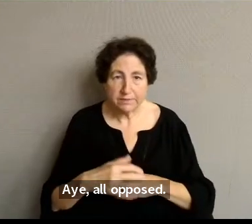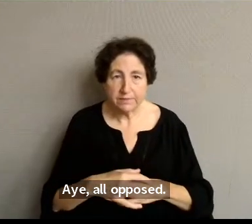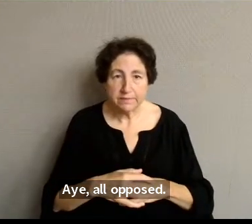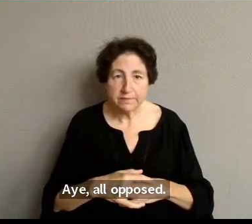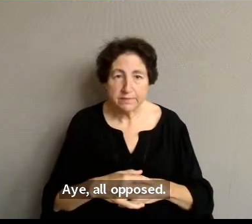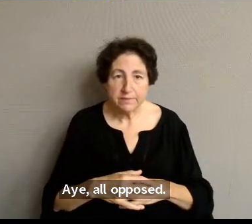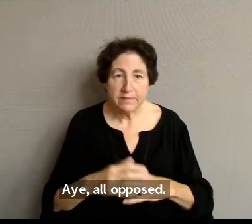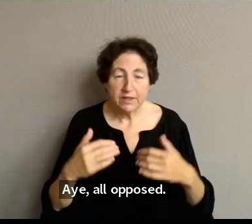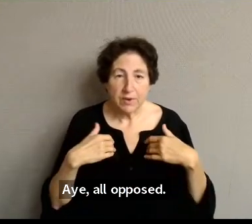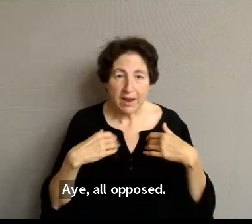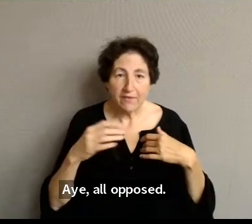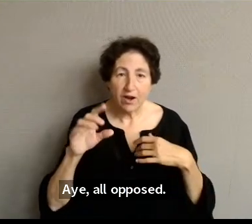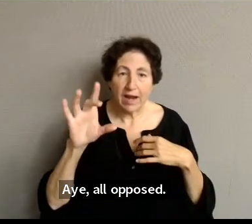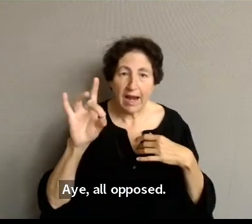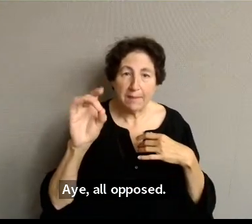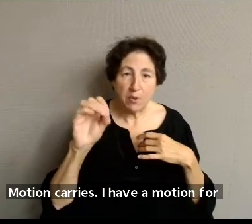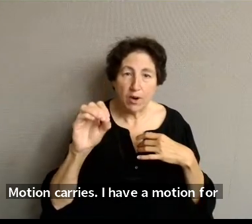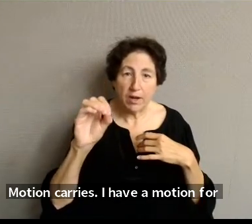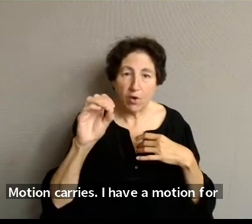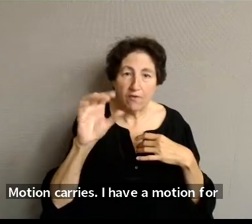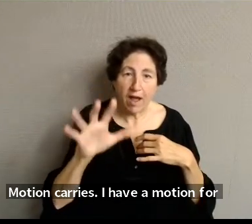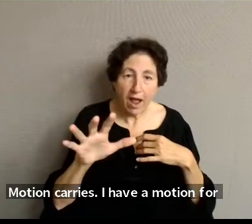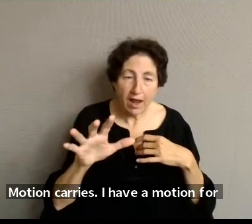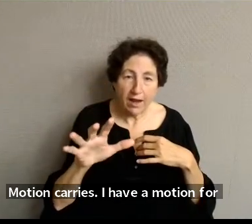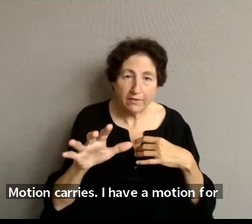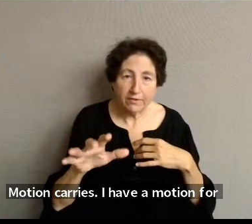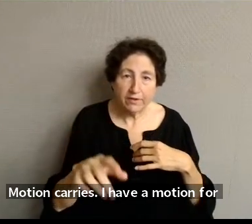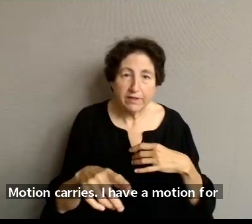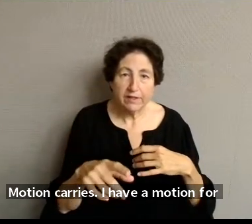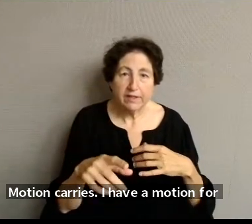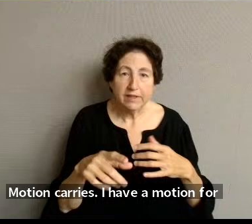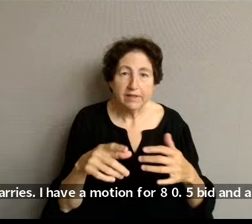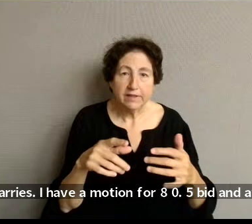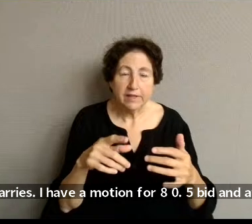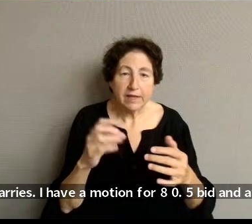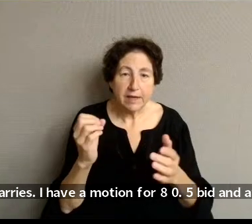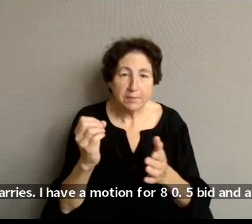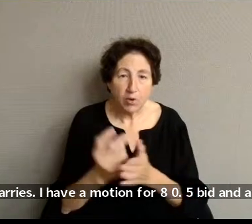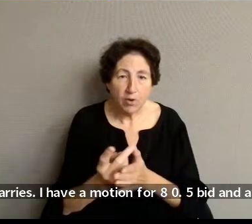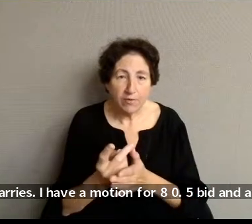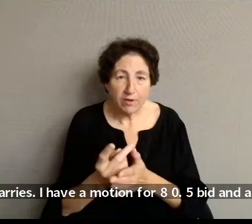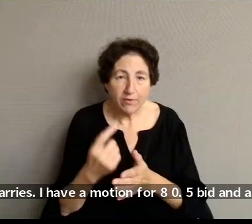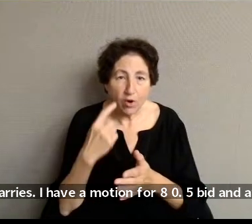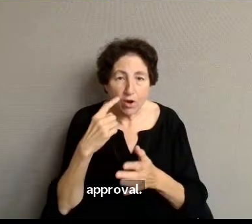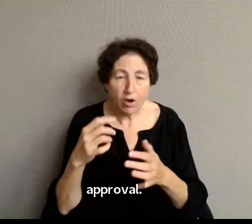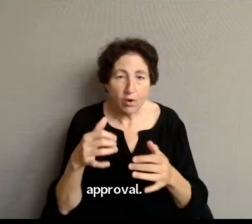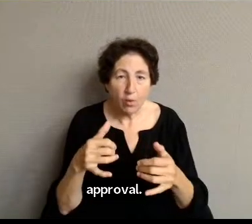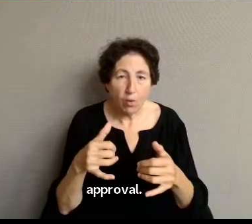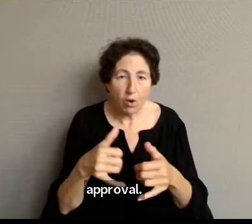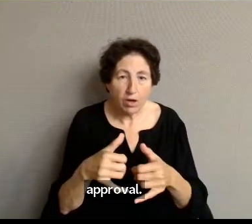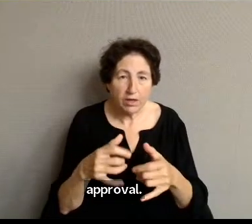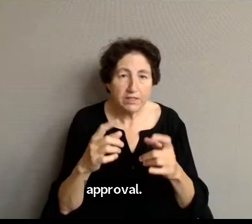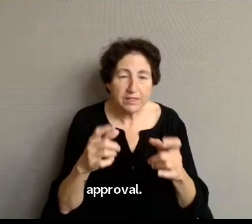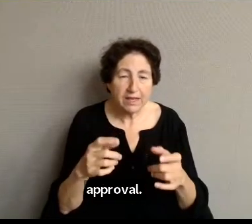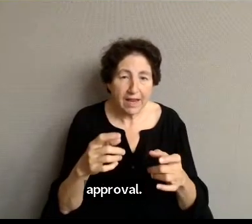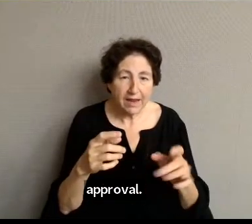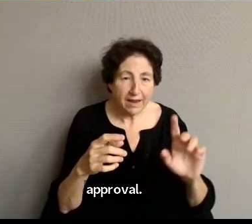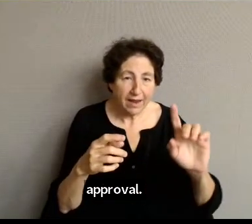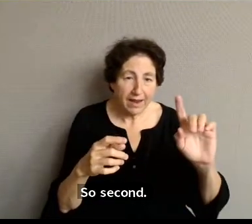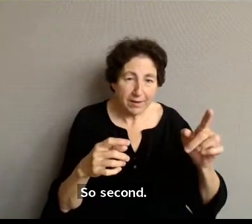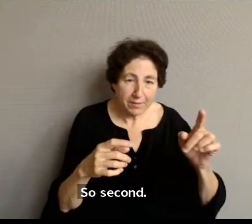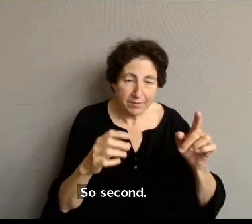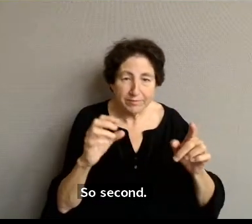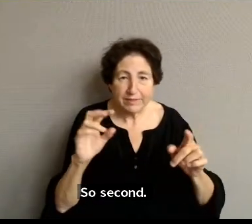Do I have a motion for 8.05 bid and award approval? So Second. Any questions on